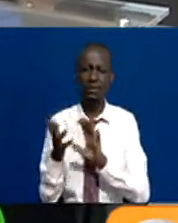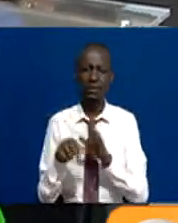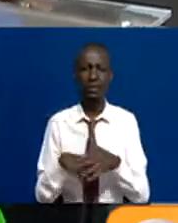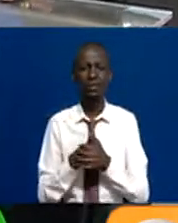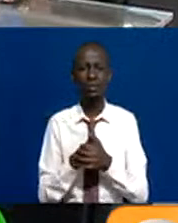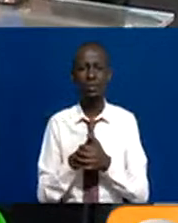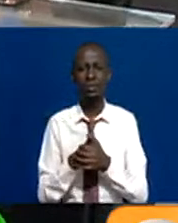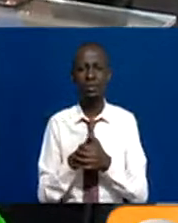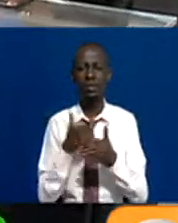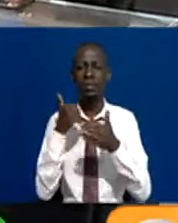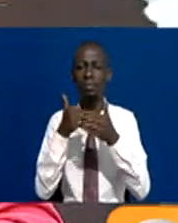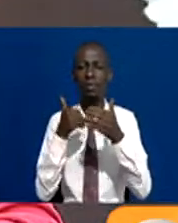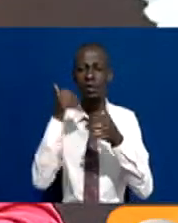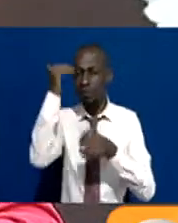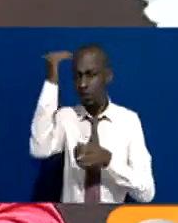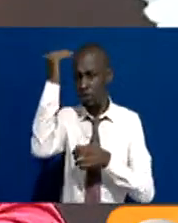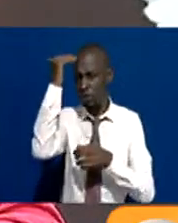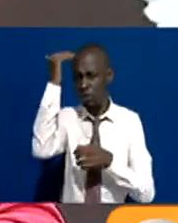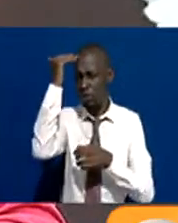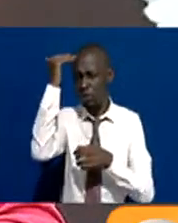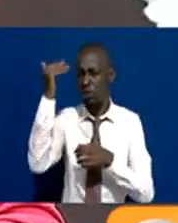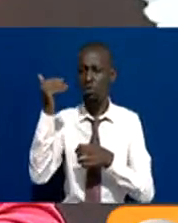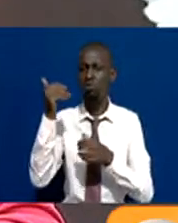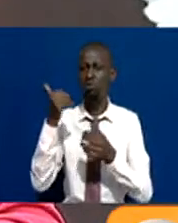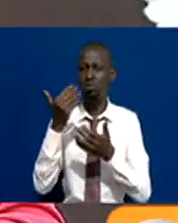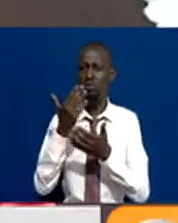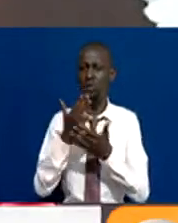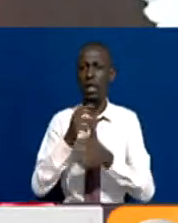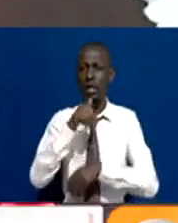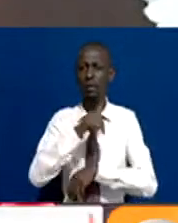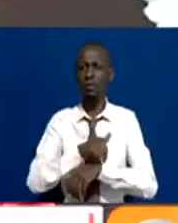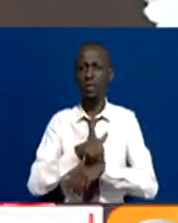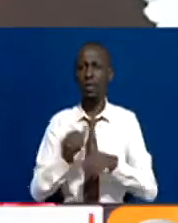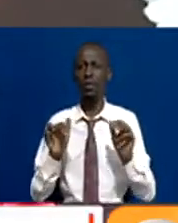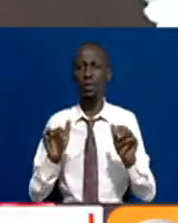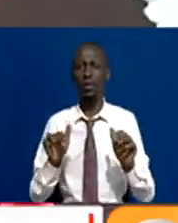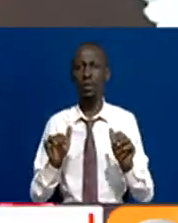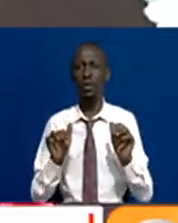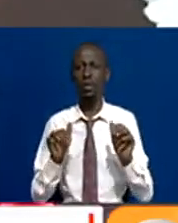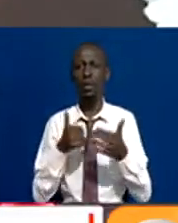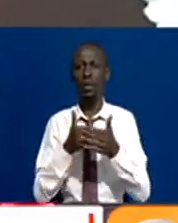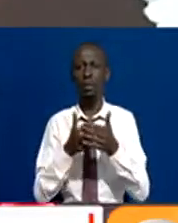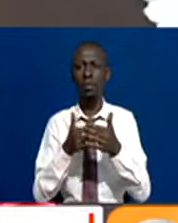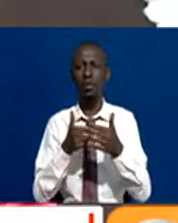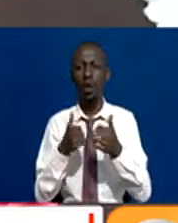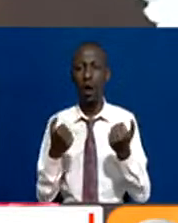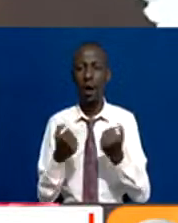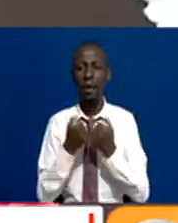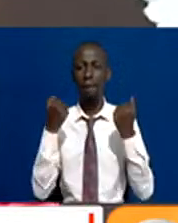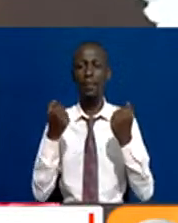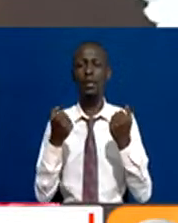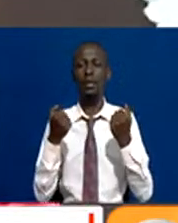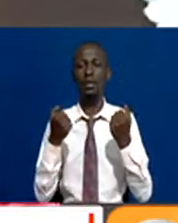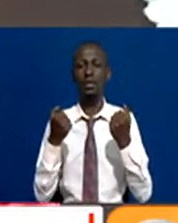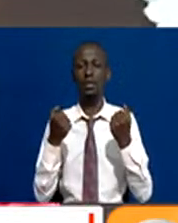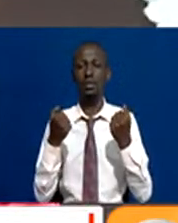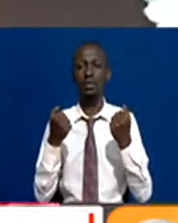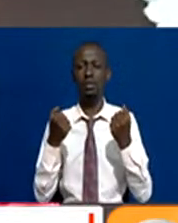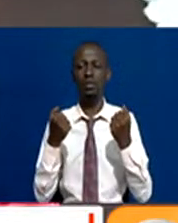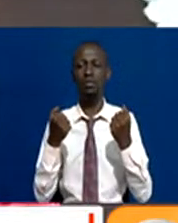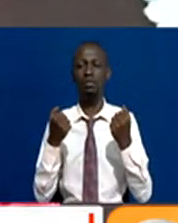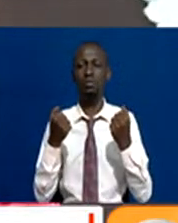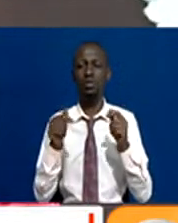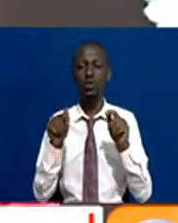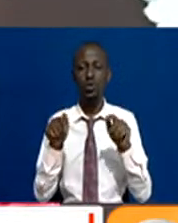takes you a while to realize what is going on. And before anything gets physical, it started emotionally.